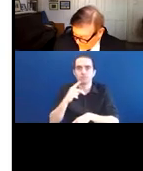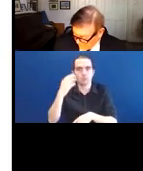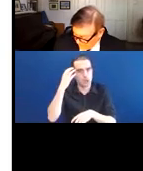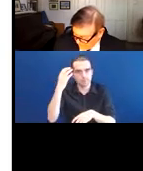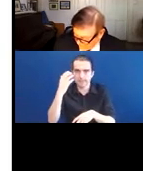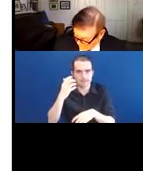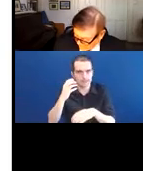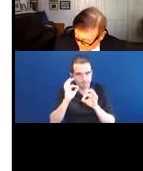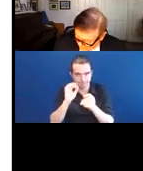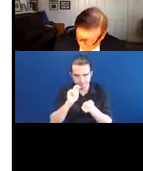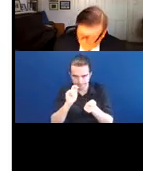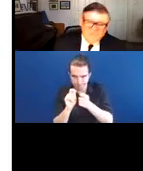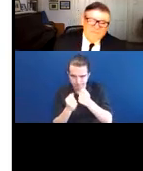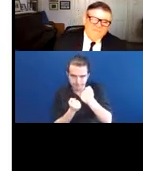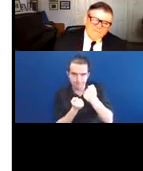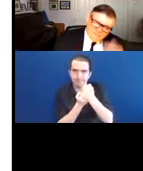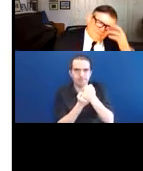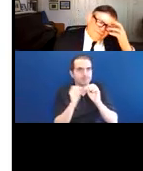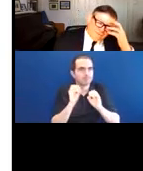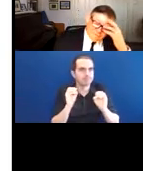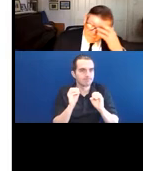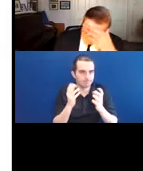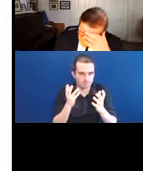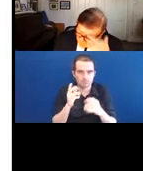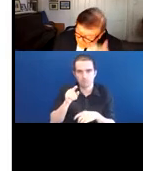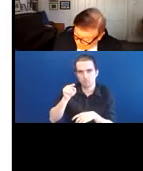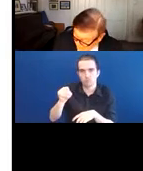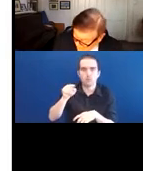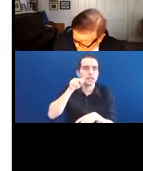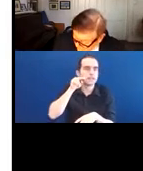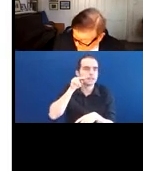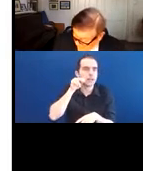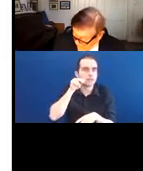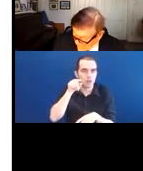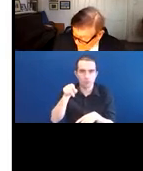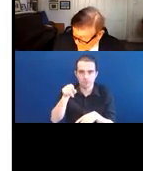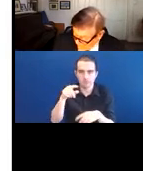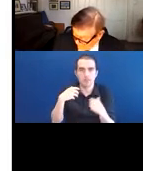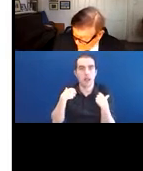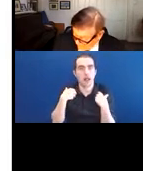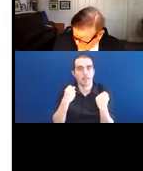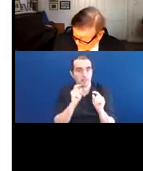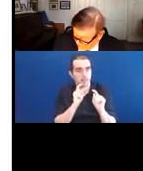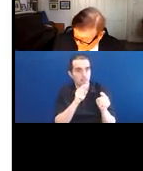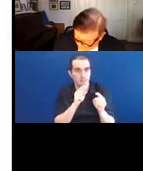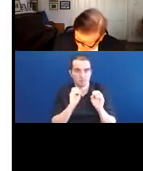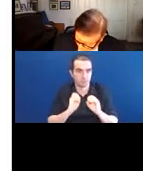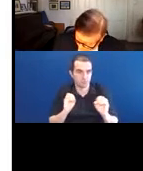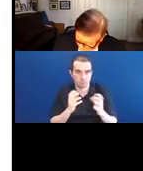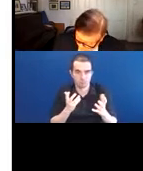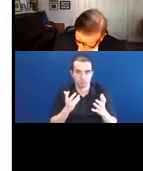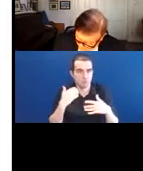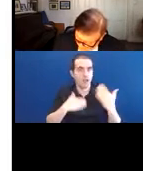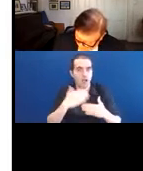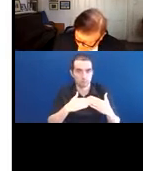easy. Doctors were scared of attending to people. So general transportation system in Nigeria is very poor and